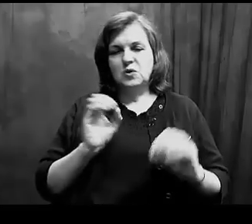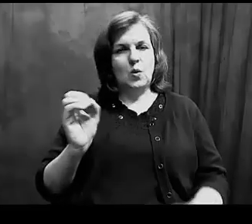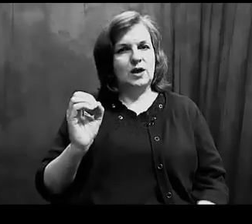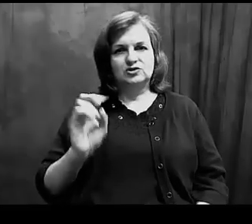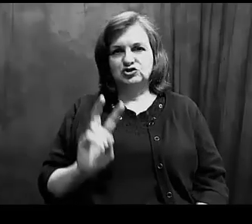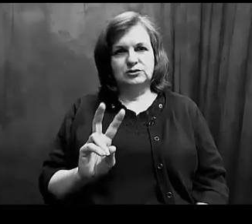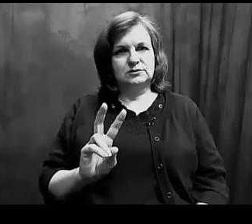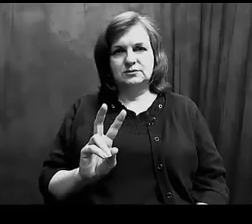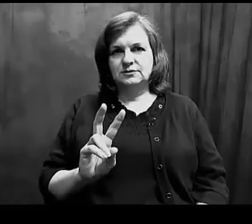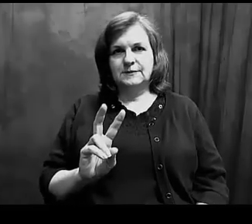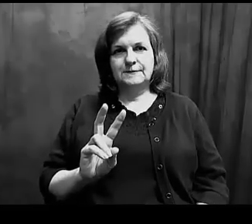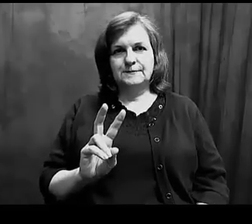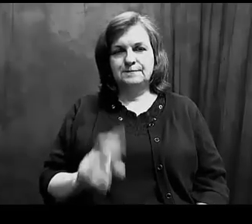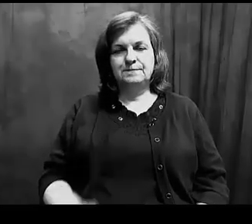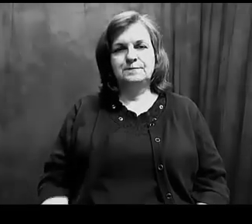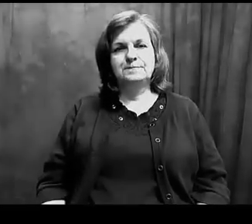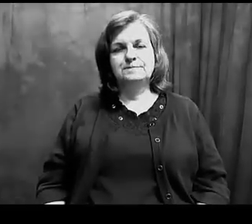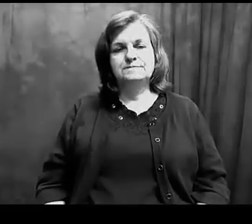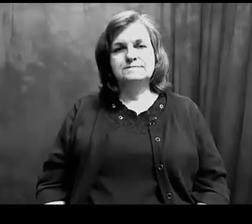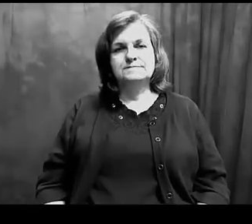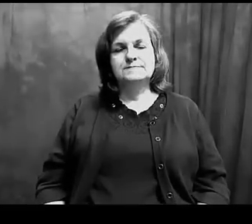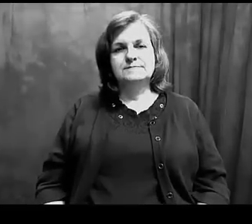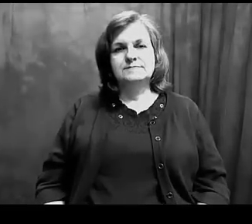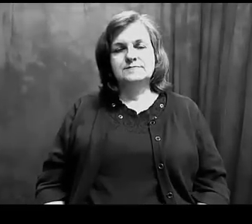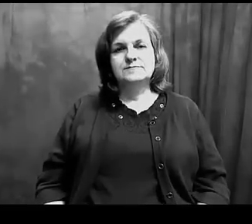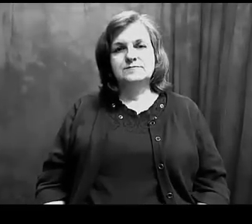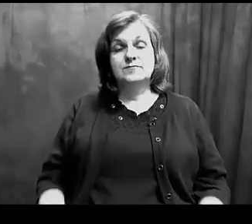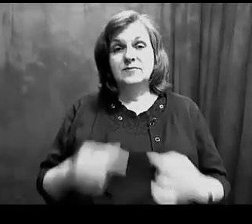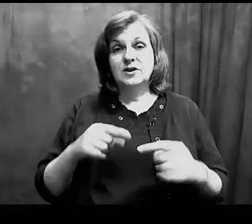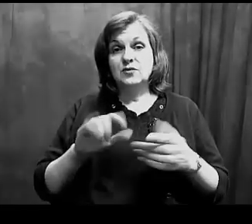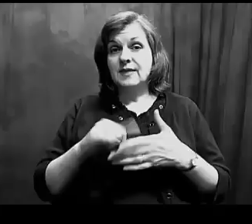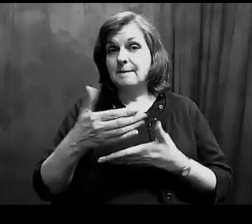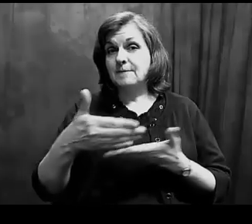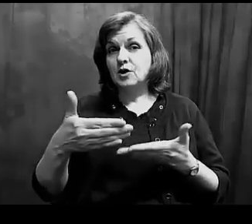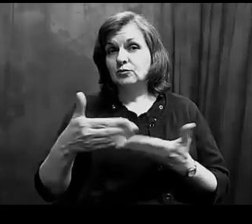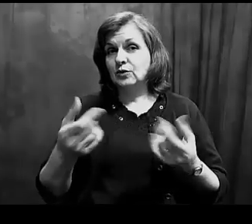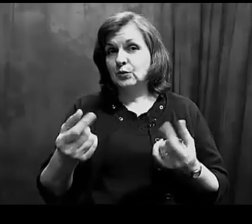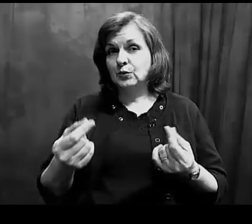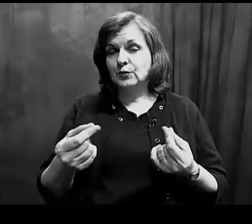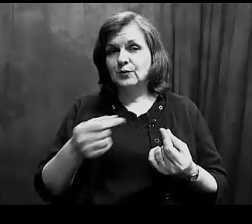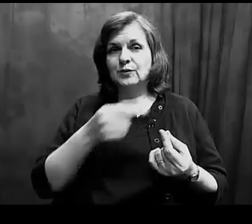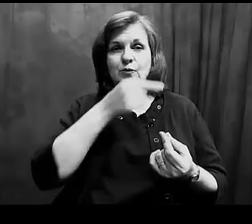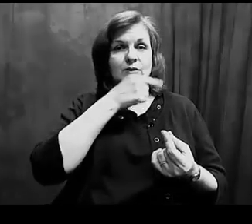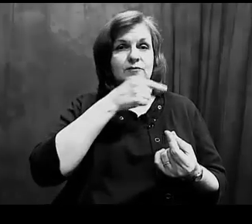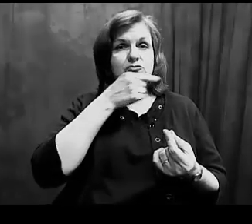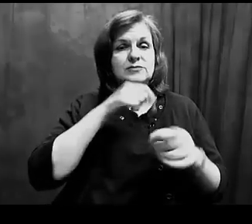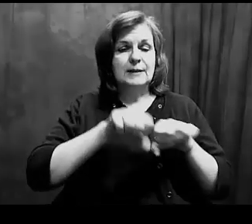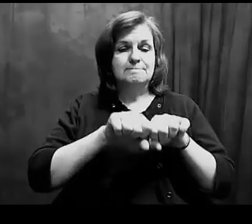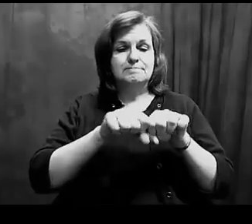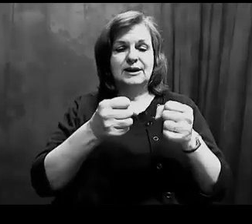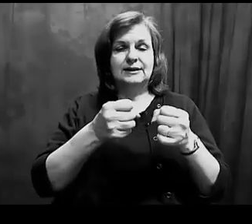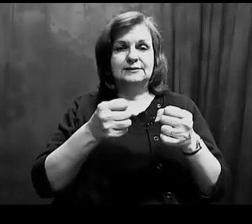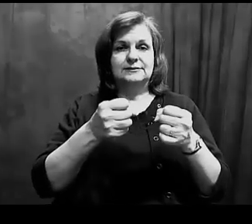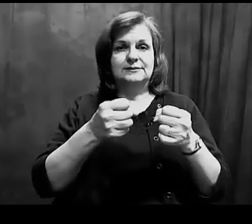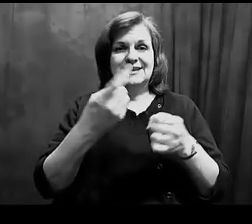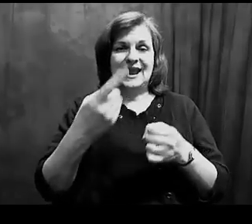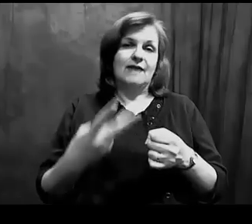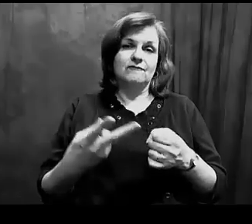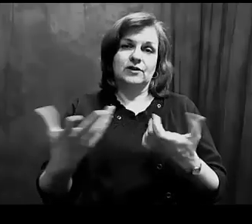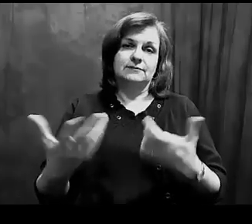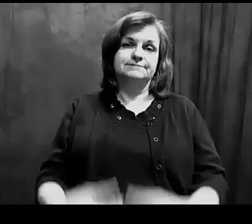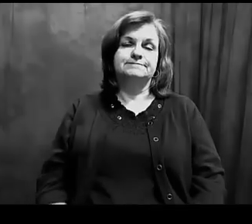oxygen for this step, and all we're going to do in glycolysis is